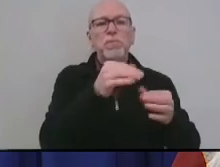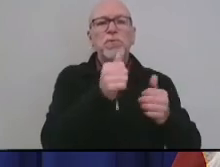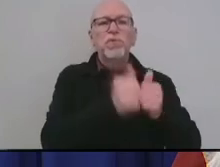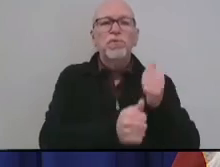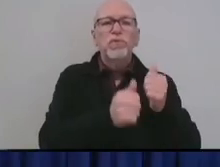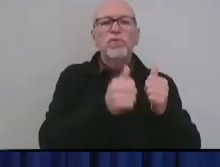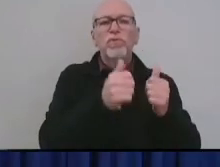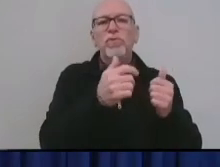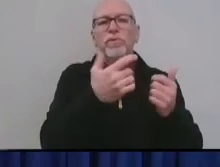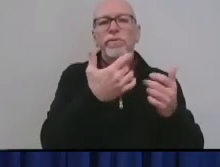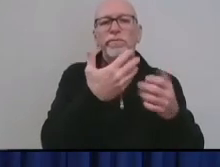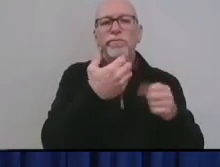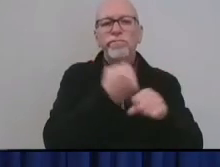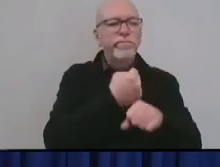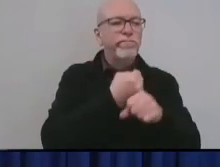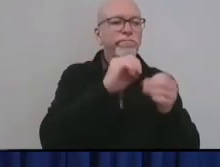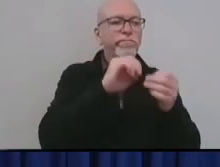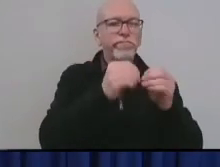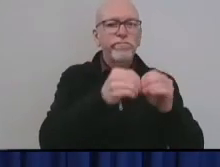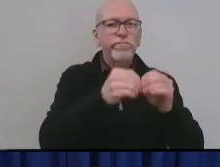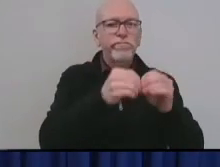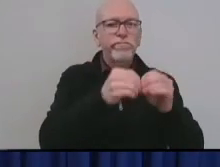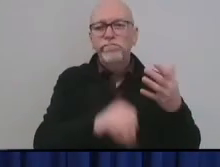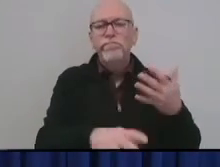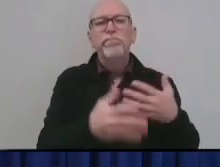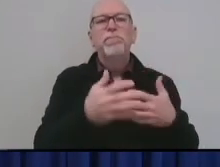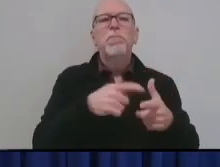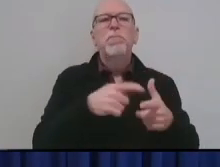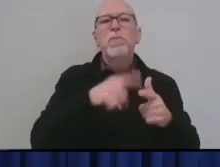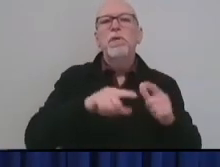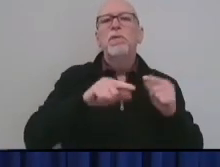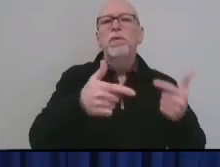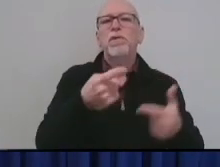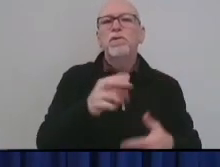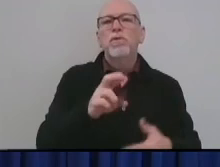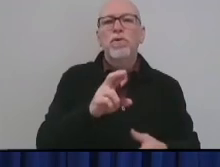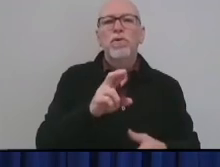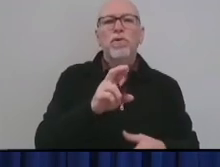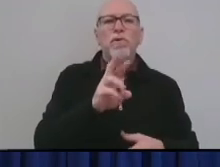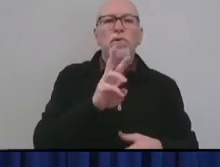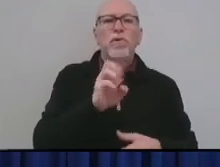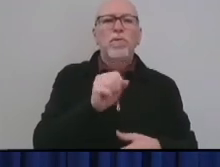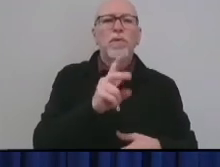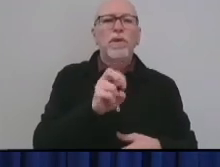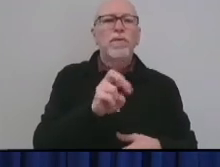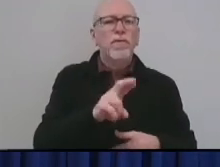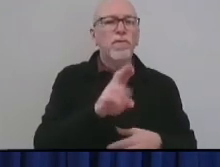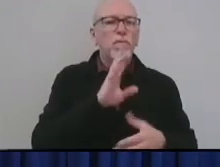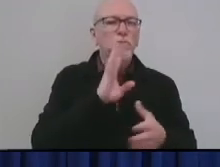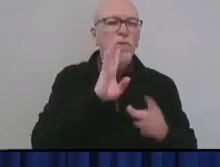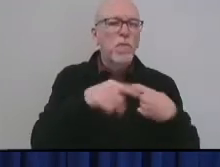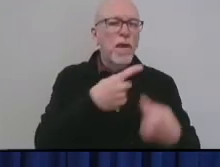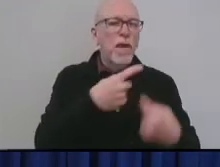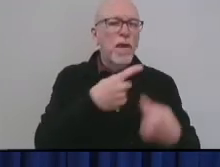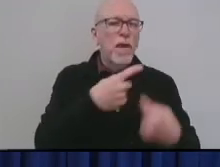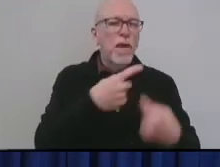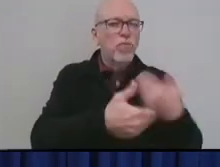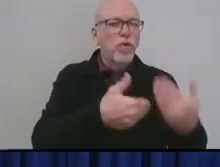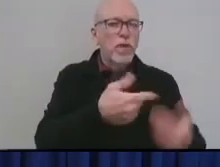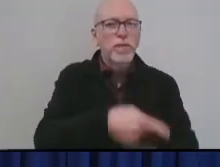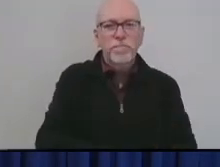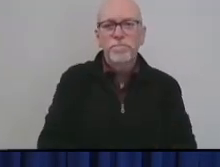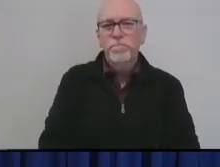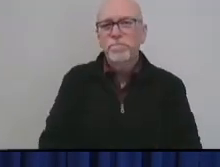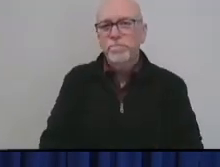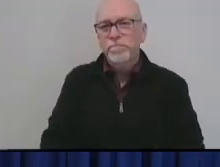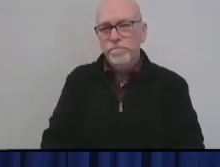numbers, and then we'll hear from Dr. Lindsay about how the vaccination process is still playing out. All right. Thank you, Governor. Good